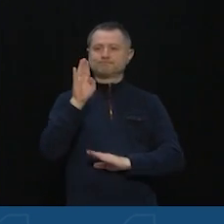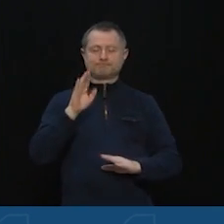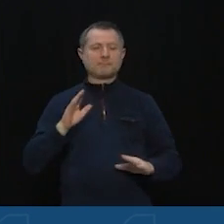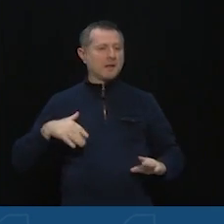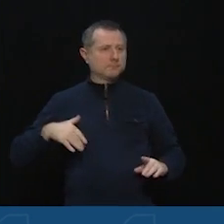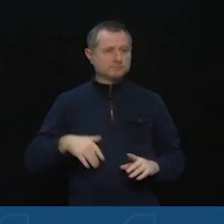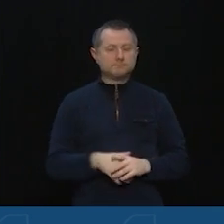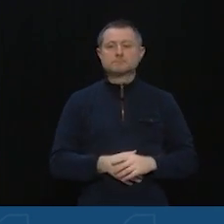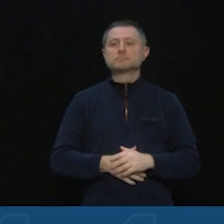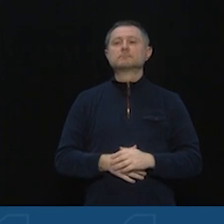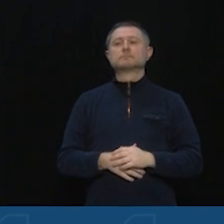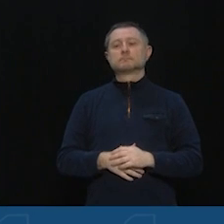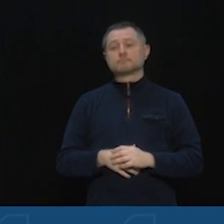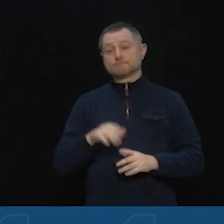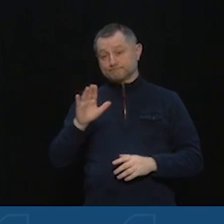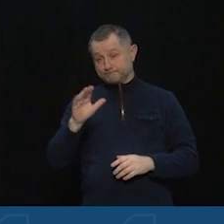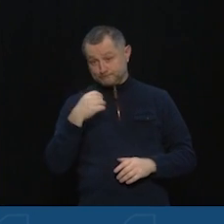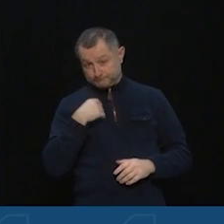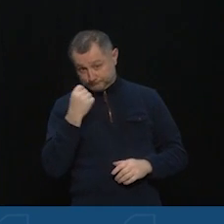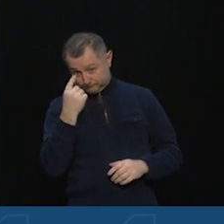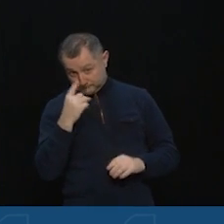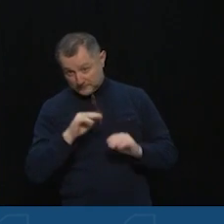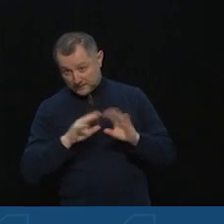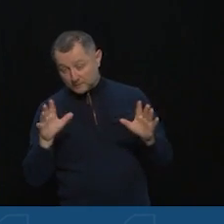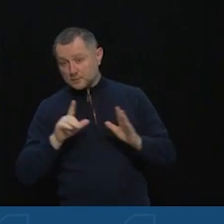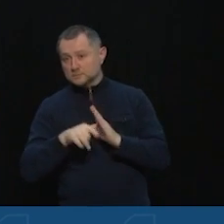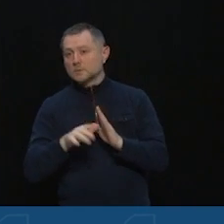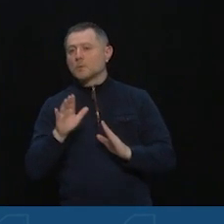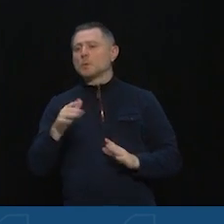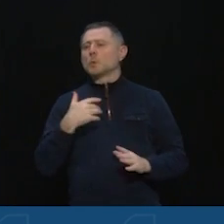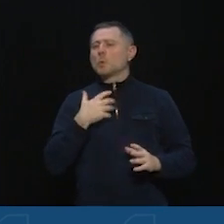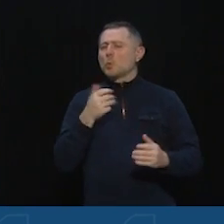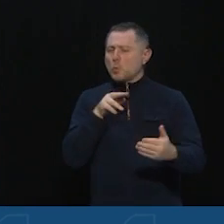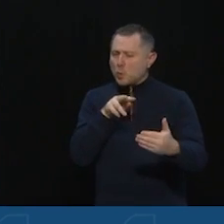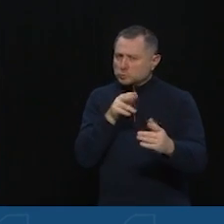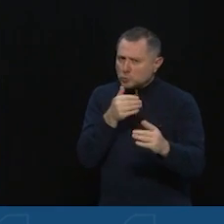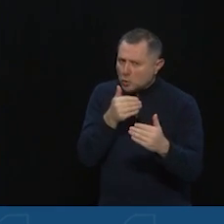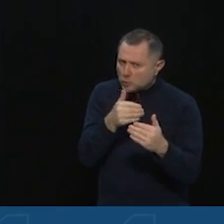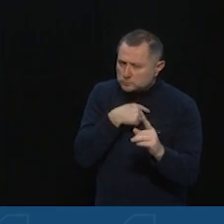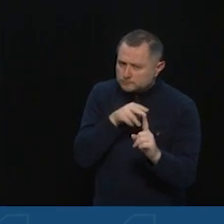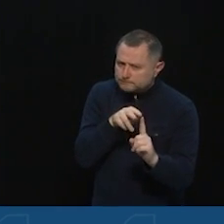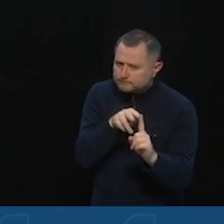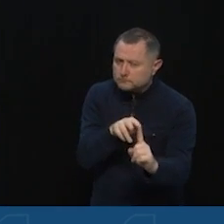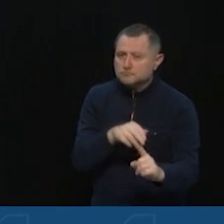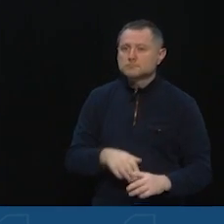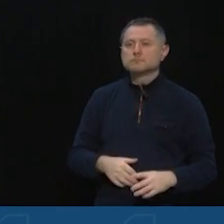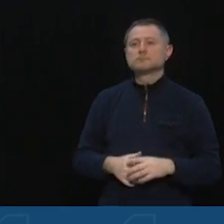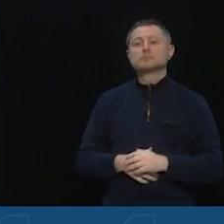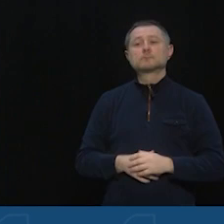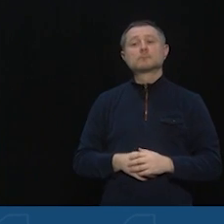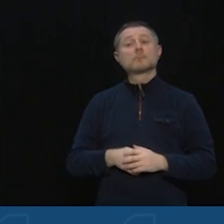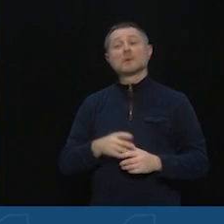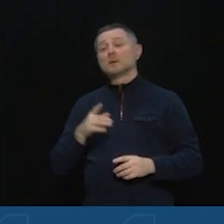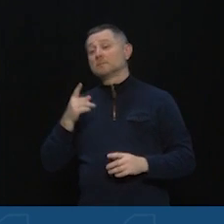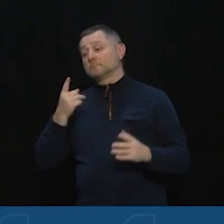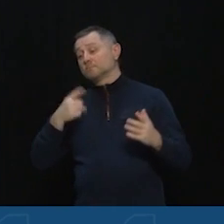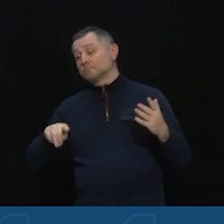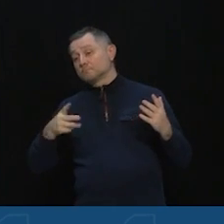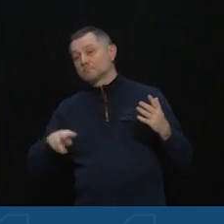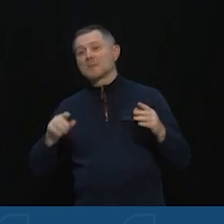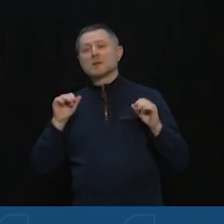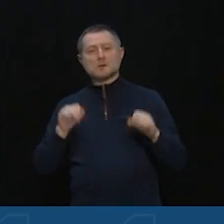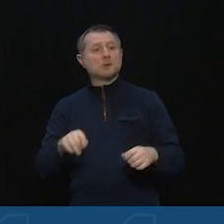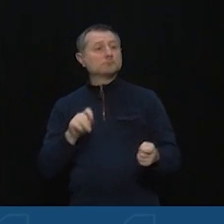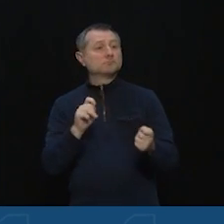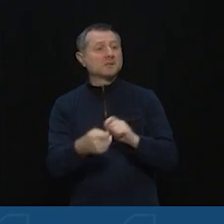I also want to make clear that we're being vigilant, and that this may change, and we will be